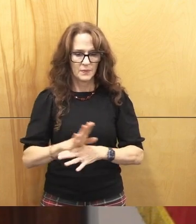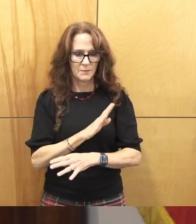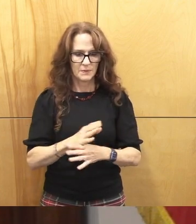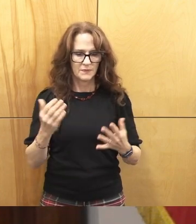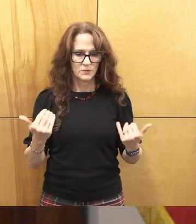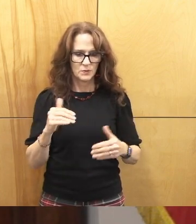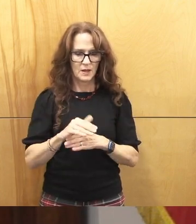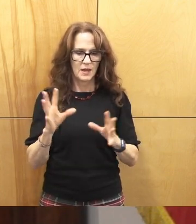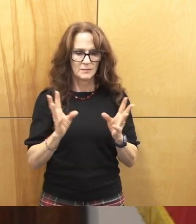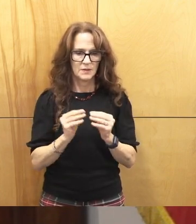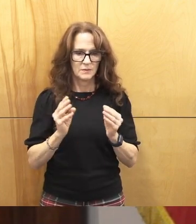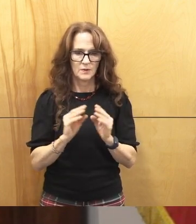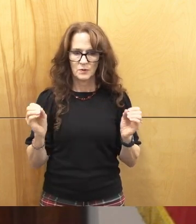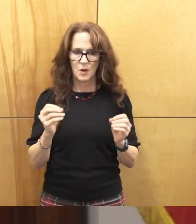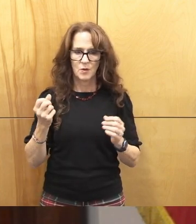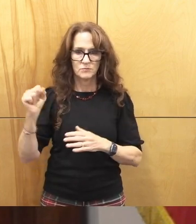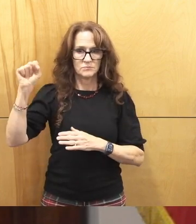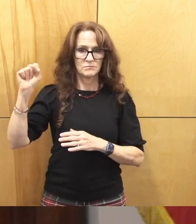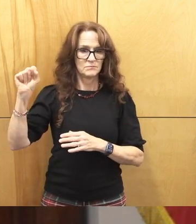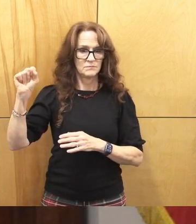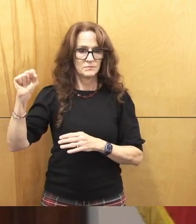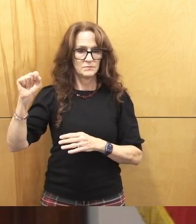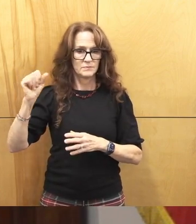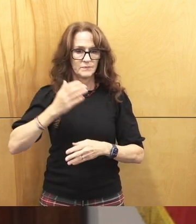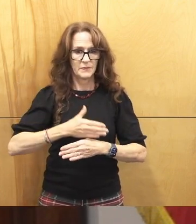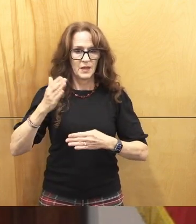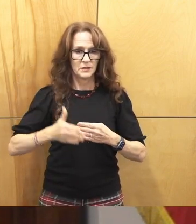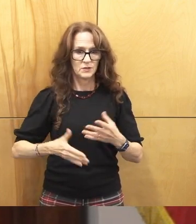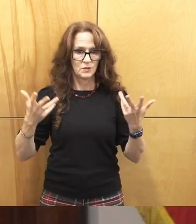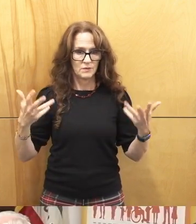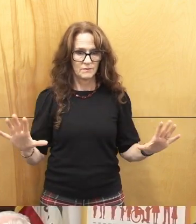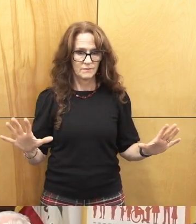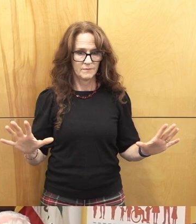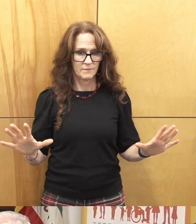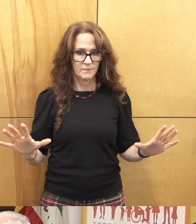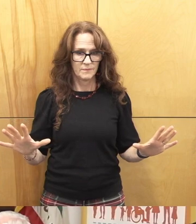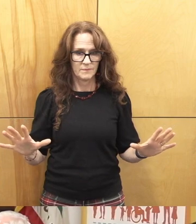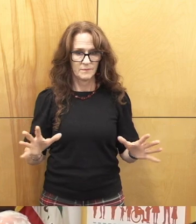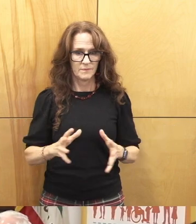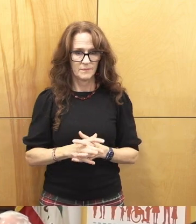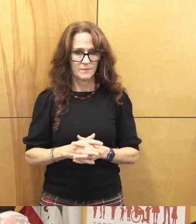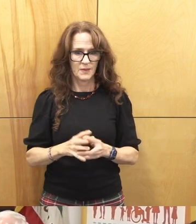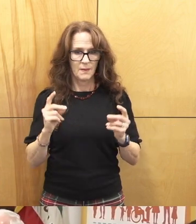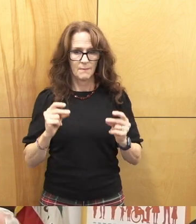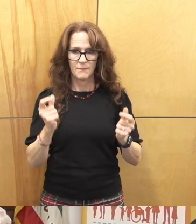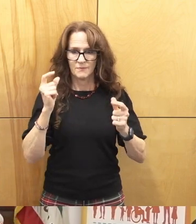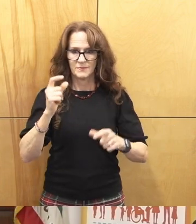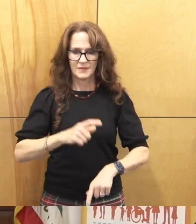tonight's meeting, so if there's no objection, we will adjourn in record time.